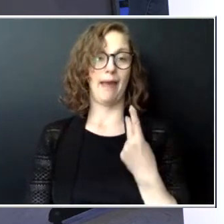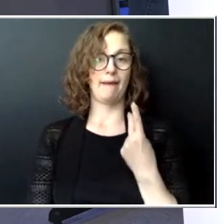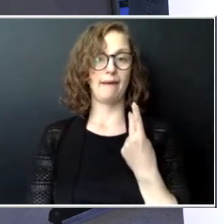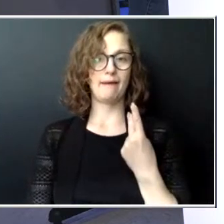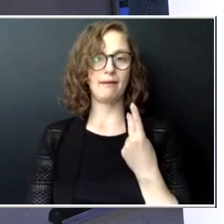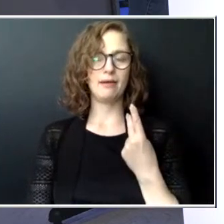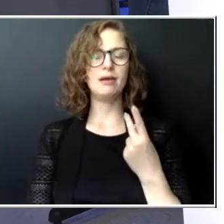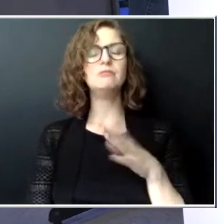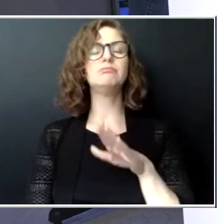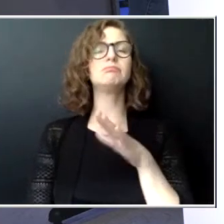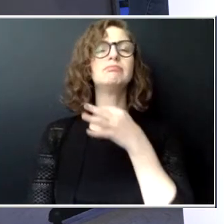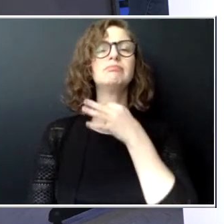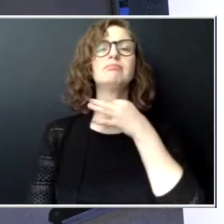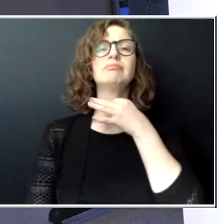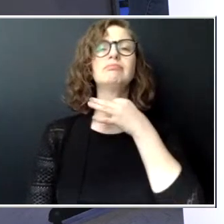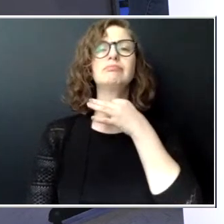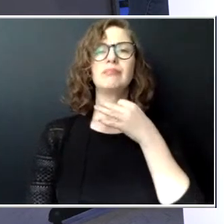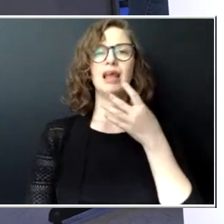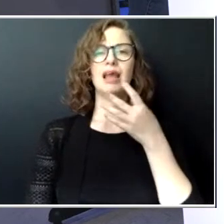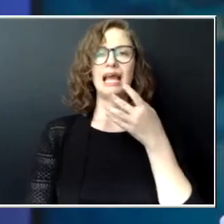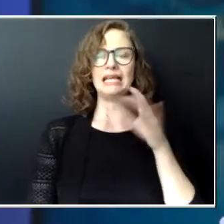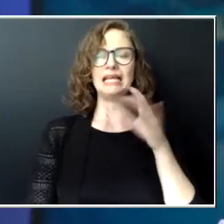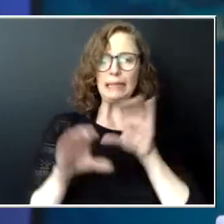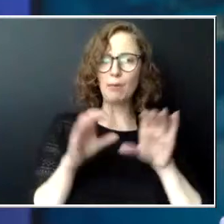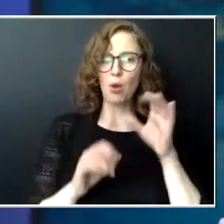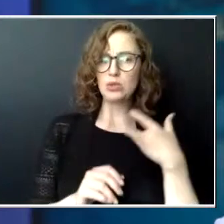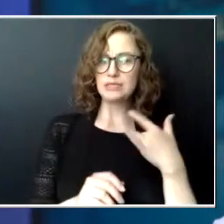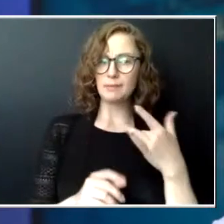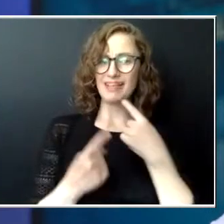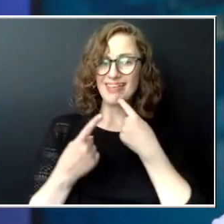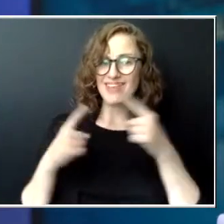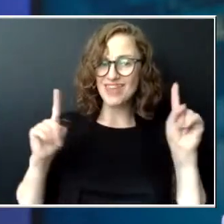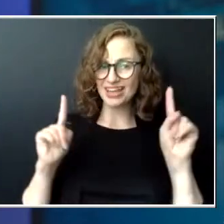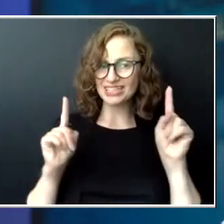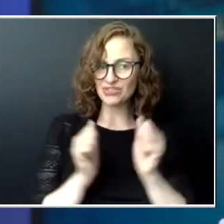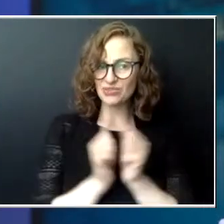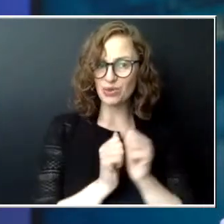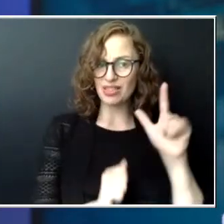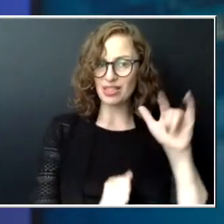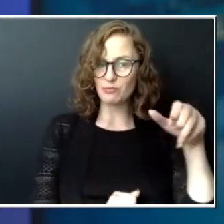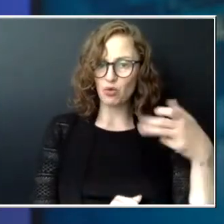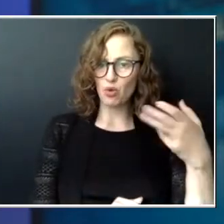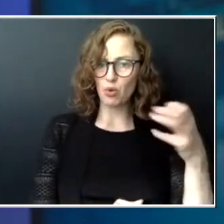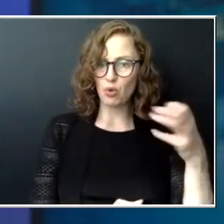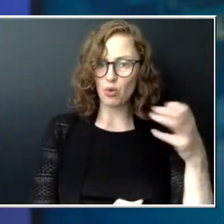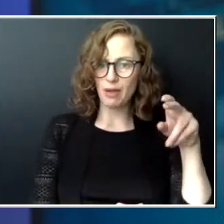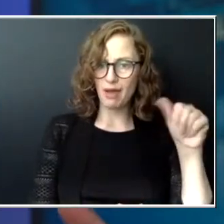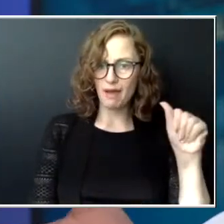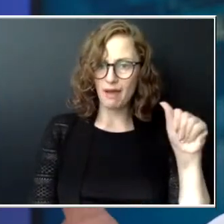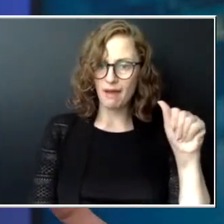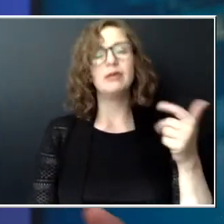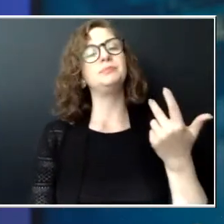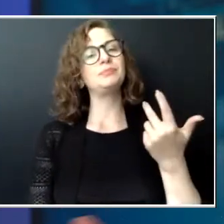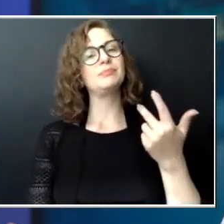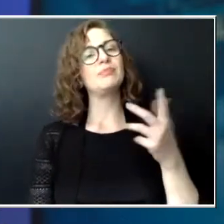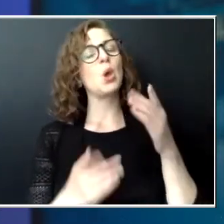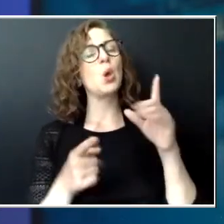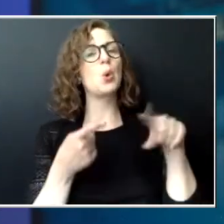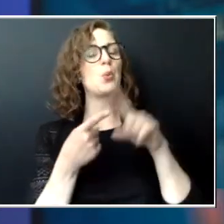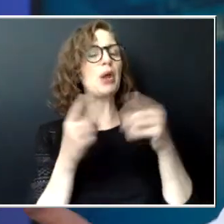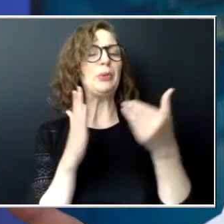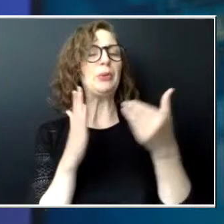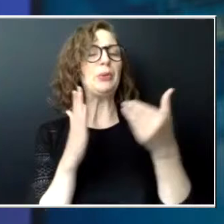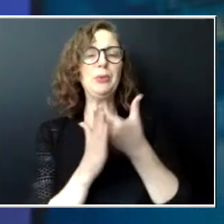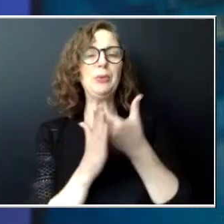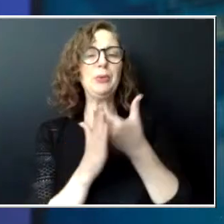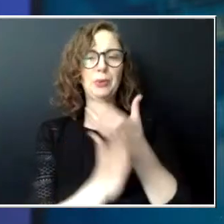of lymphoma? In most cases. Yeah, so the first line therapy, when it's newly diagnosed, even when it's stage 4, because you had bone marrow